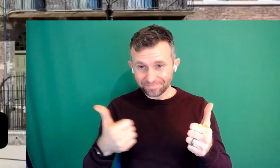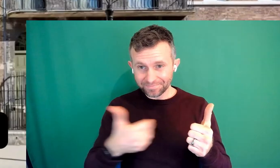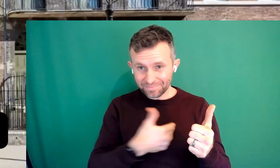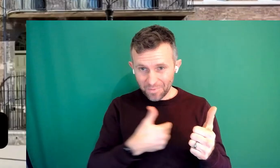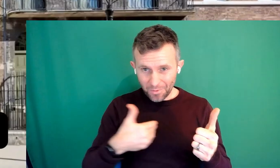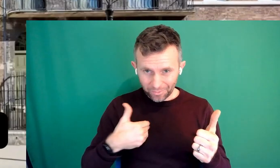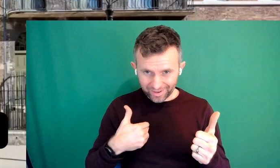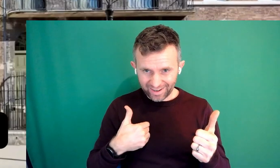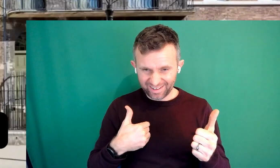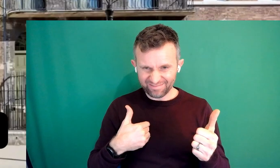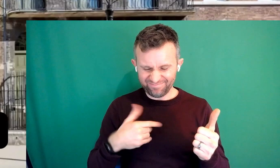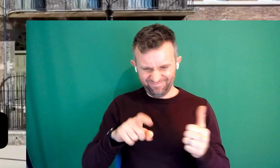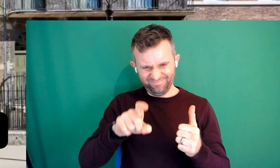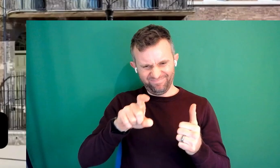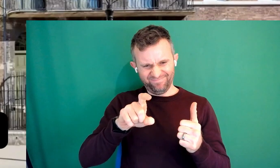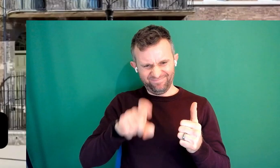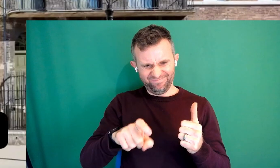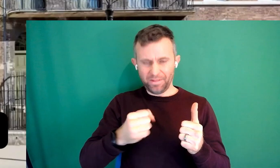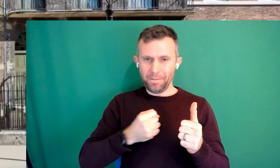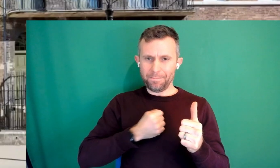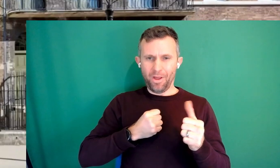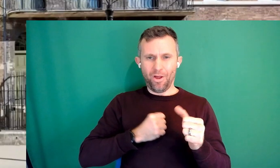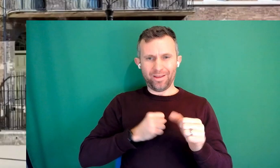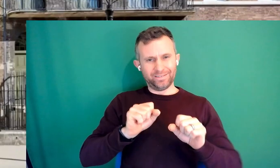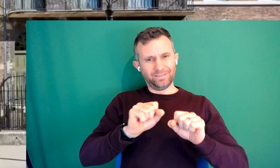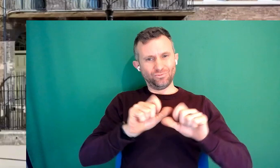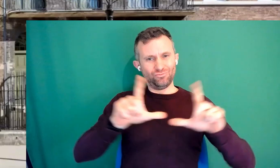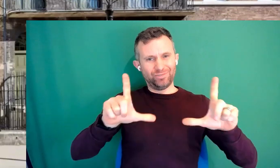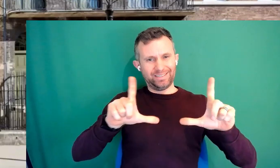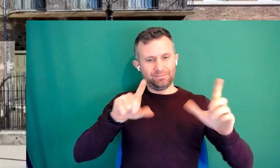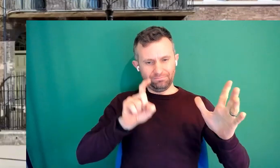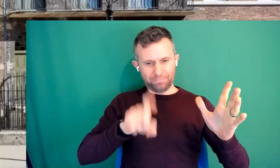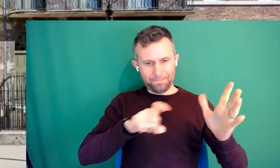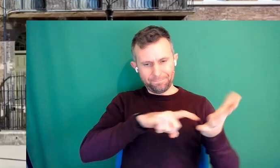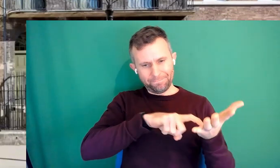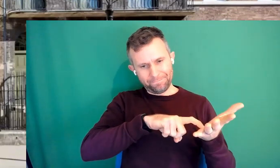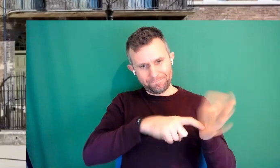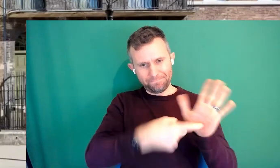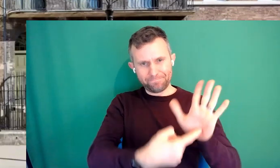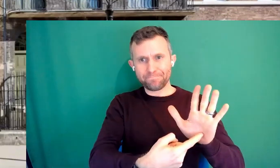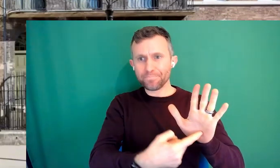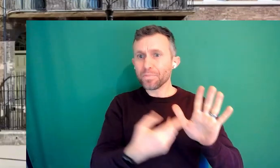here, and I'll be virtually showing you around the museum today. Now,